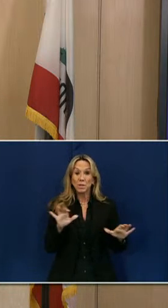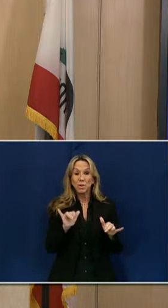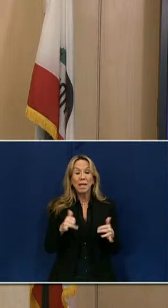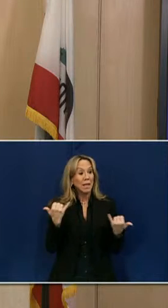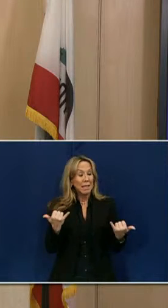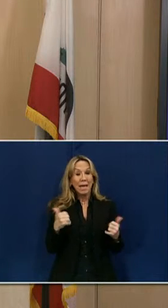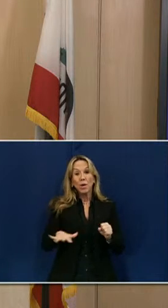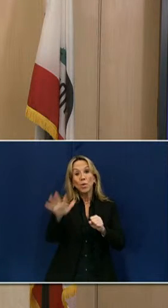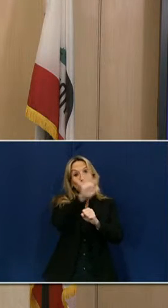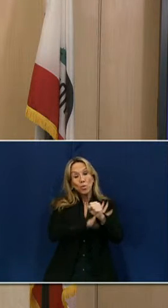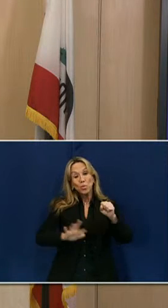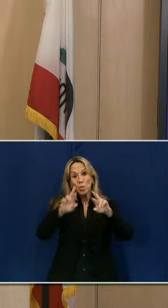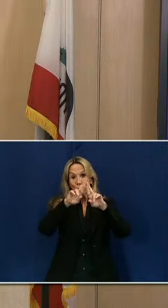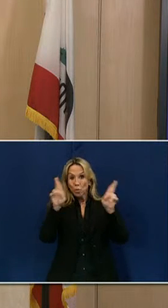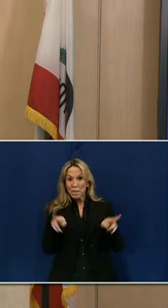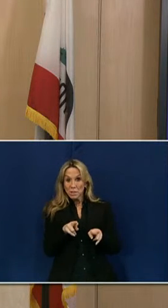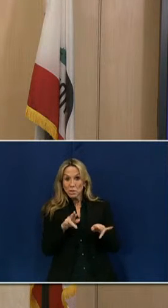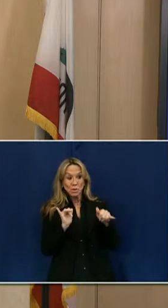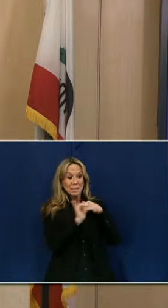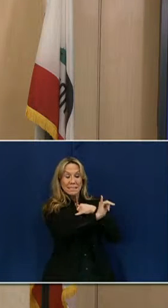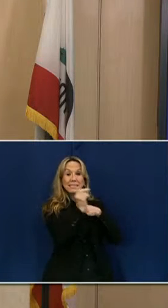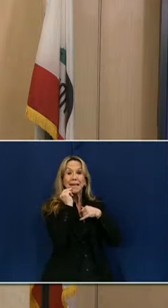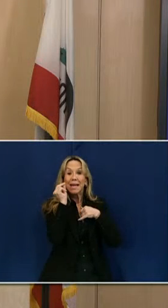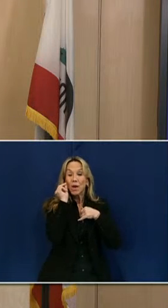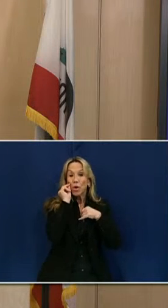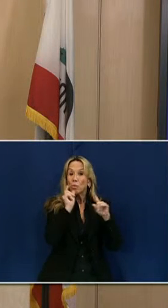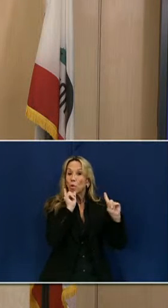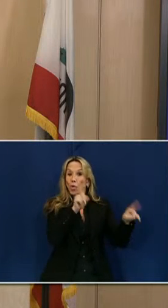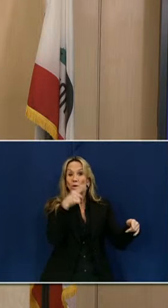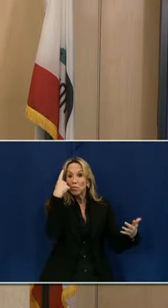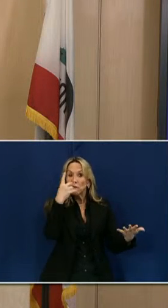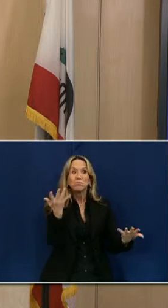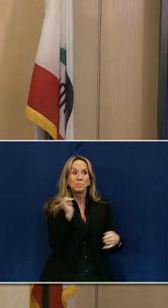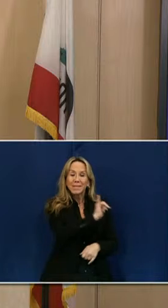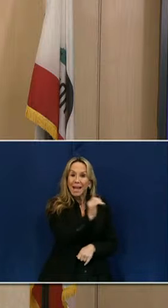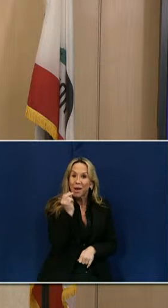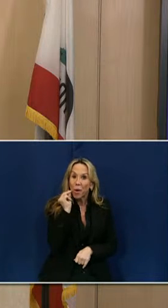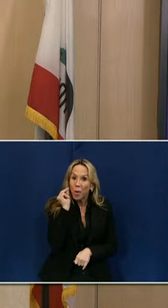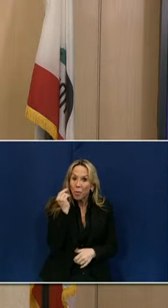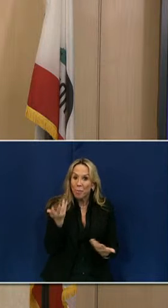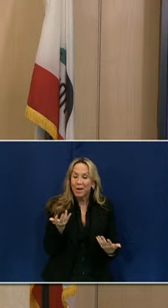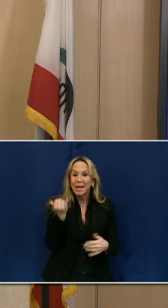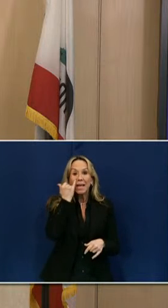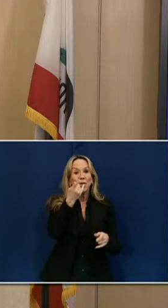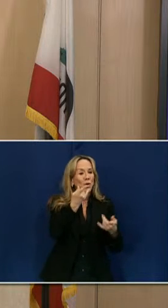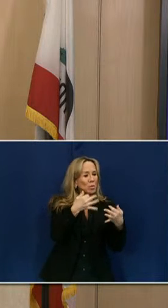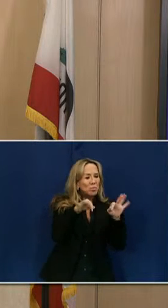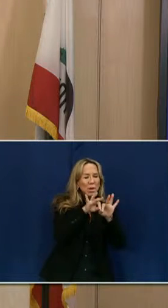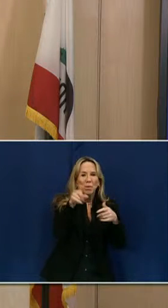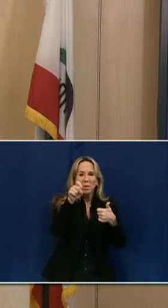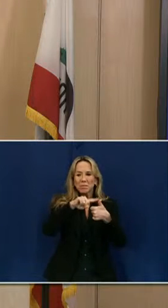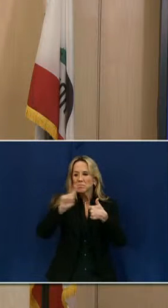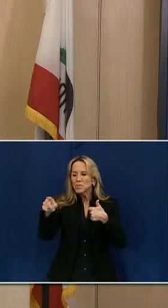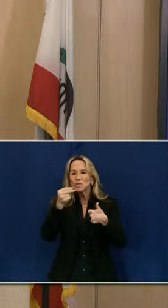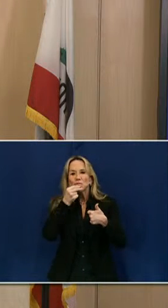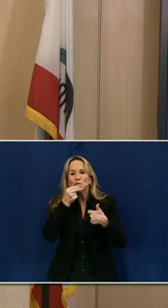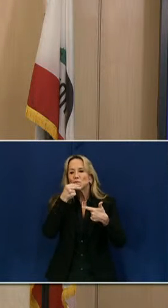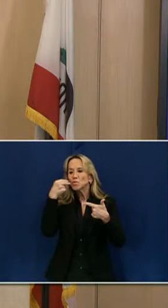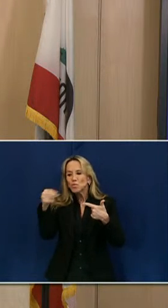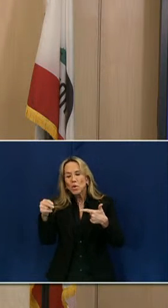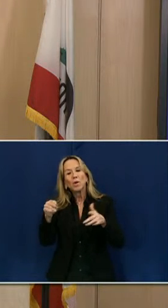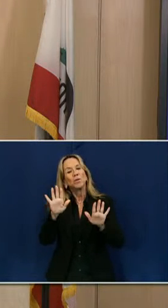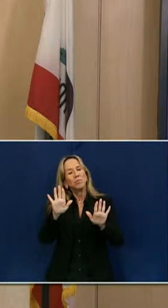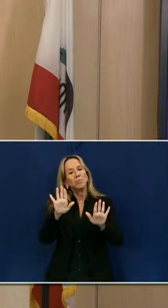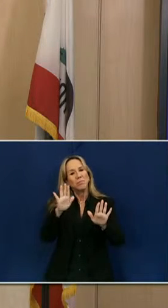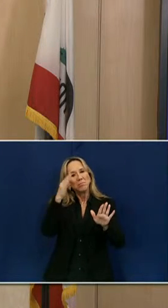stay-at-home order is just designed to get people to stay at home. If you have something essential you have to do, you have to get food, you go to the grocery store, do it